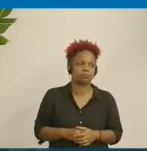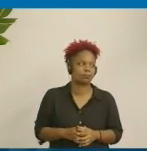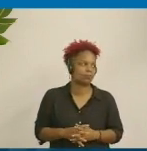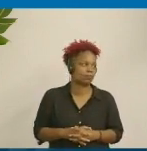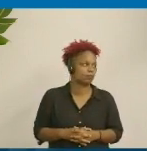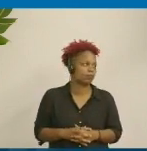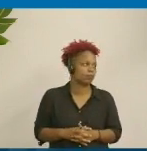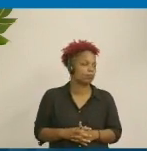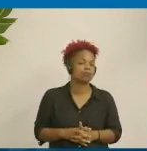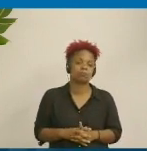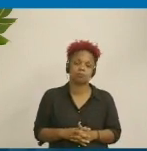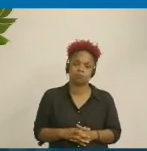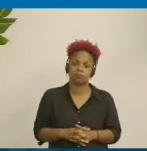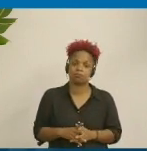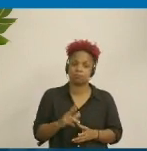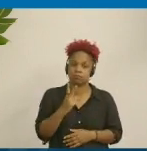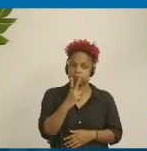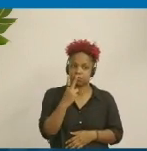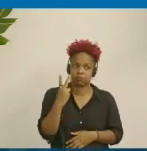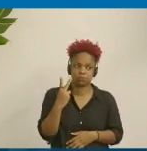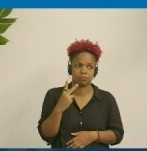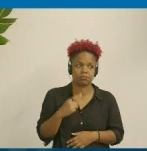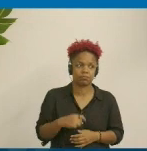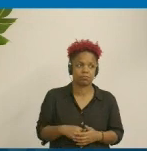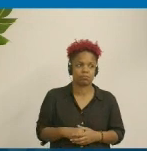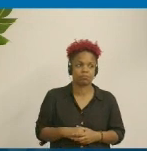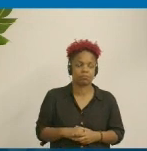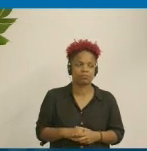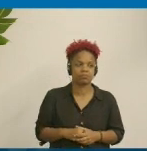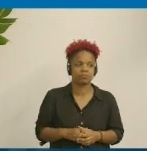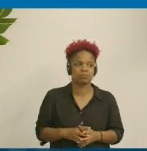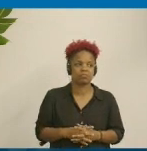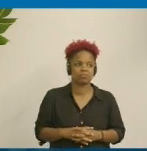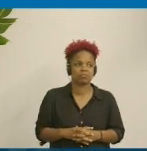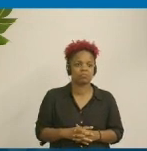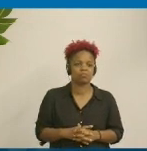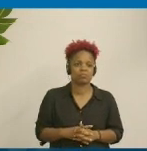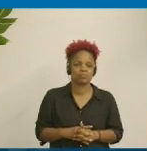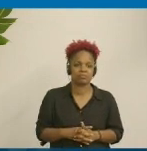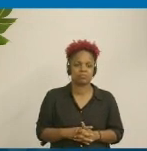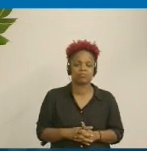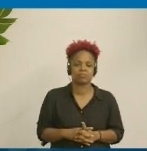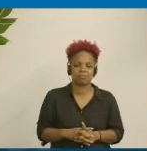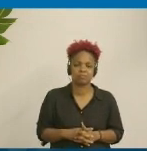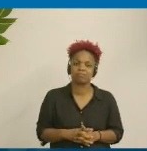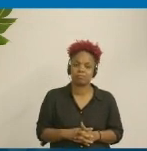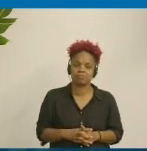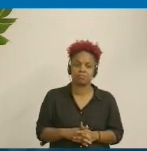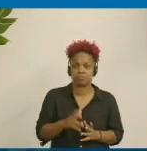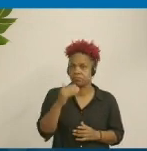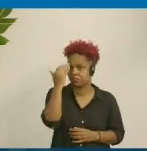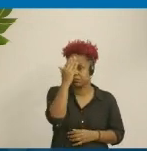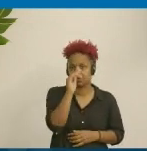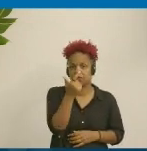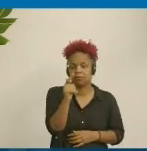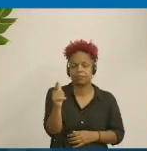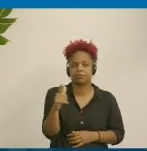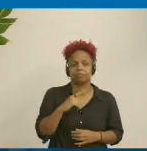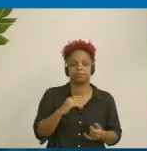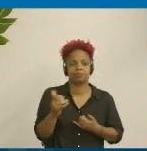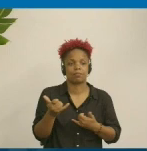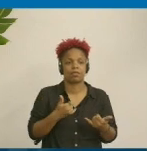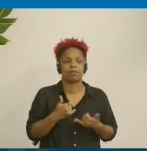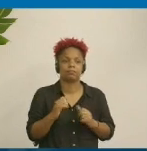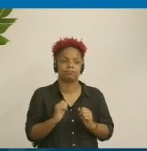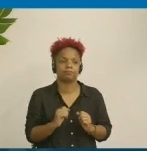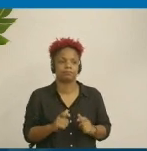Mexico City didn't even know or had information about what COVID was or what they could do. So we were really worried that having already